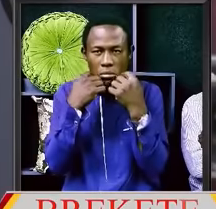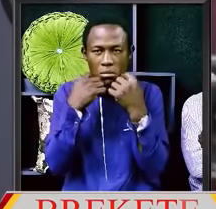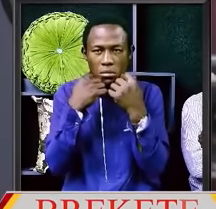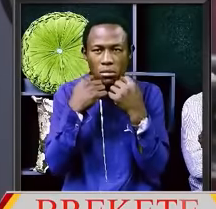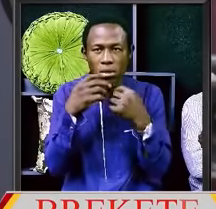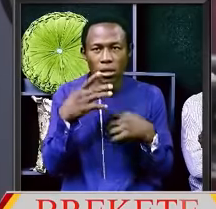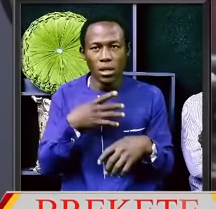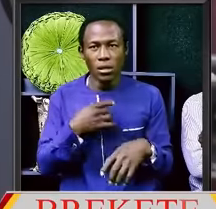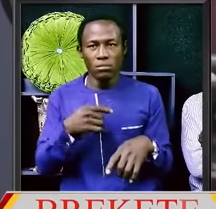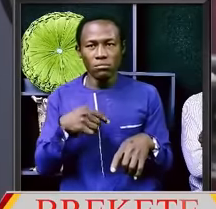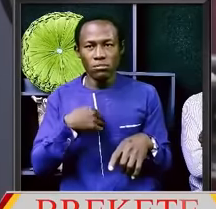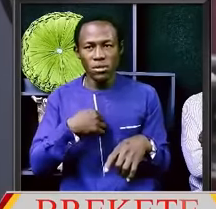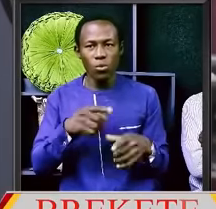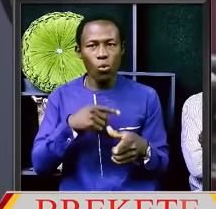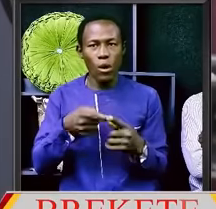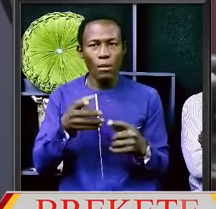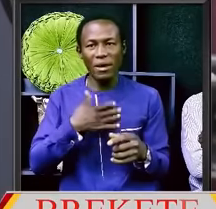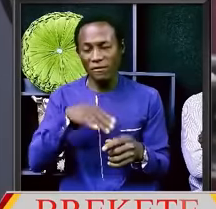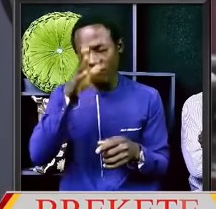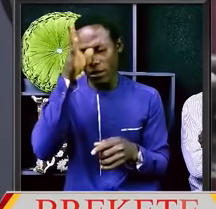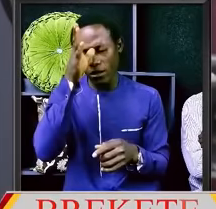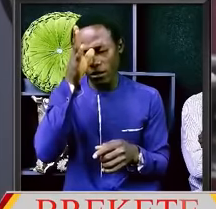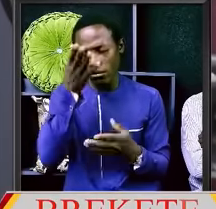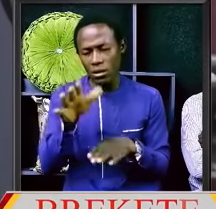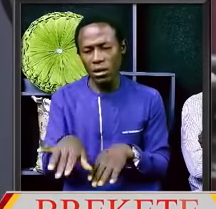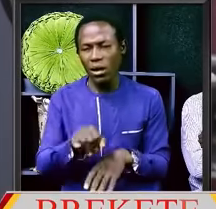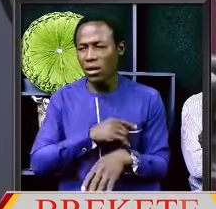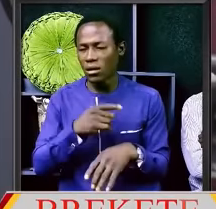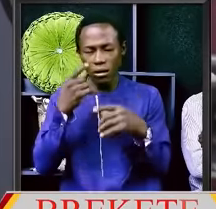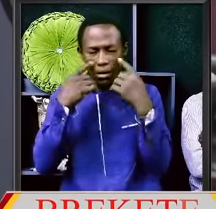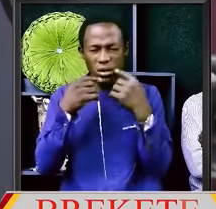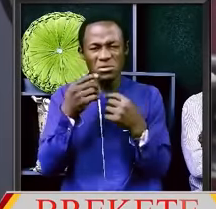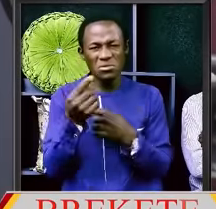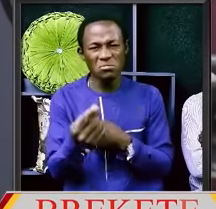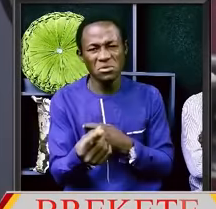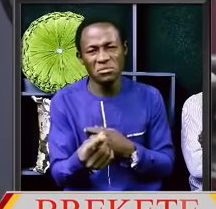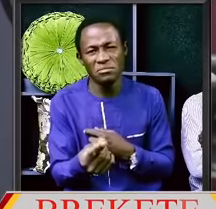my father died. I cry small.